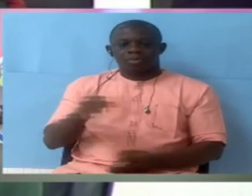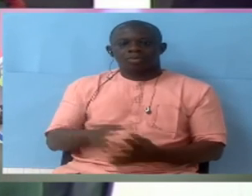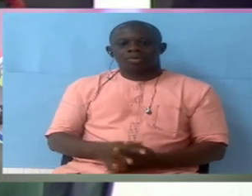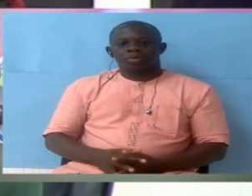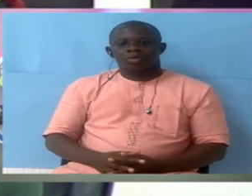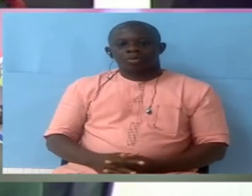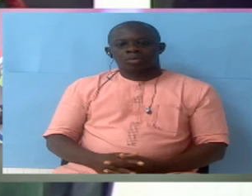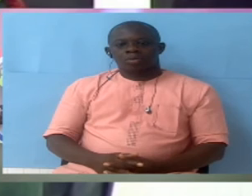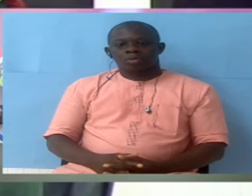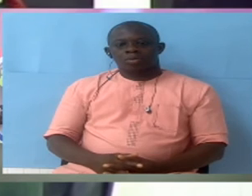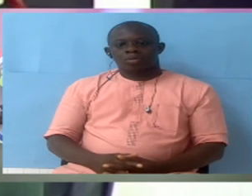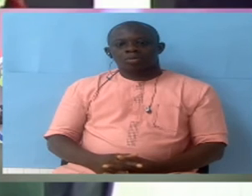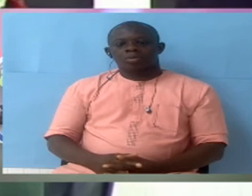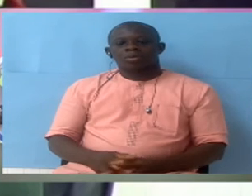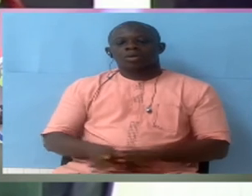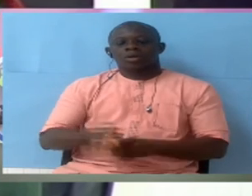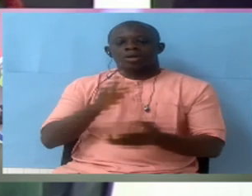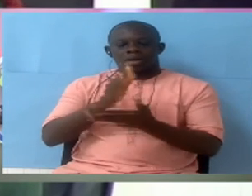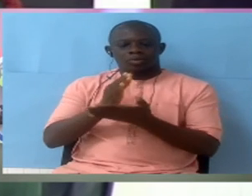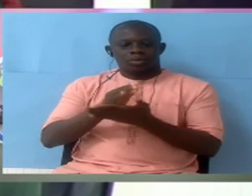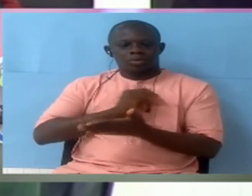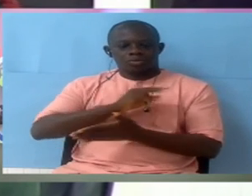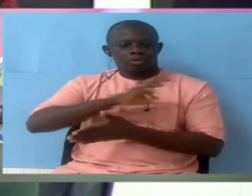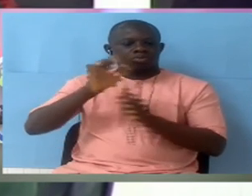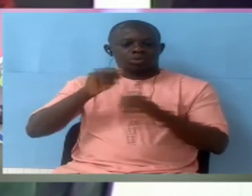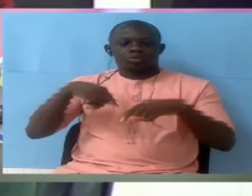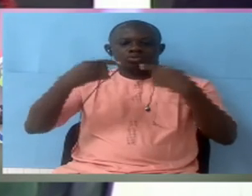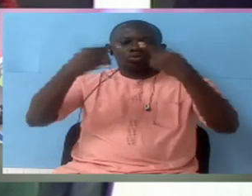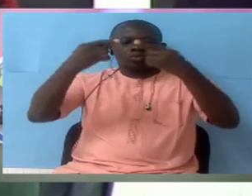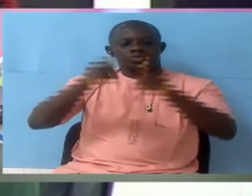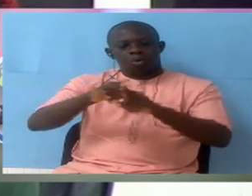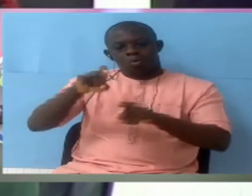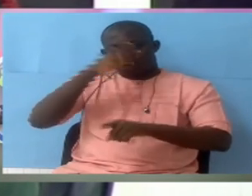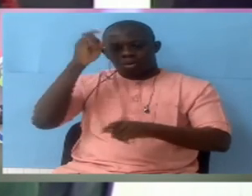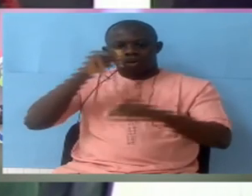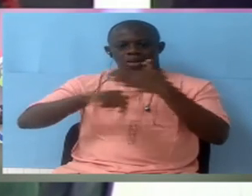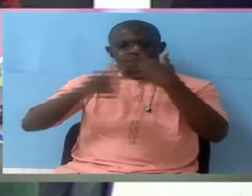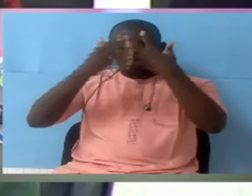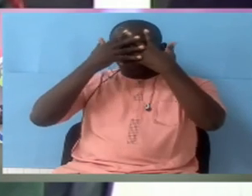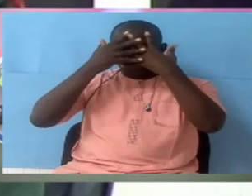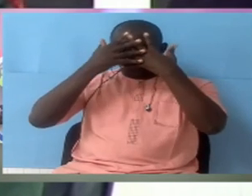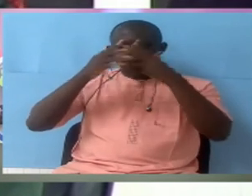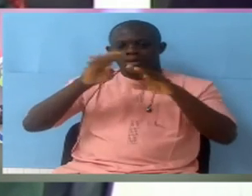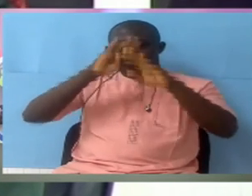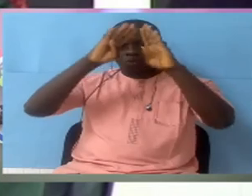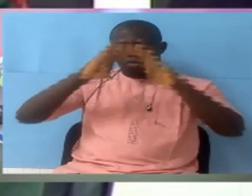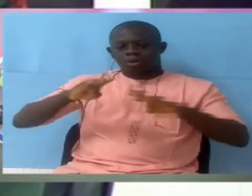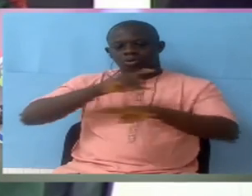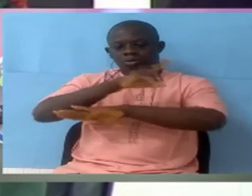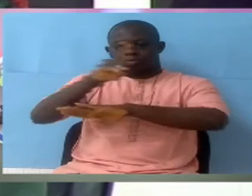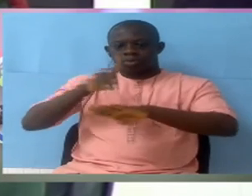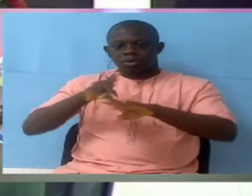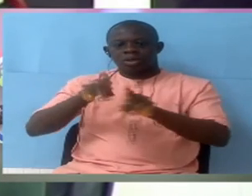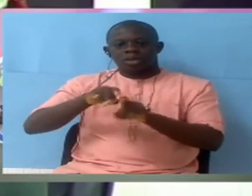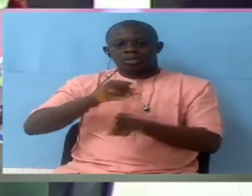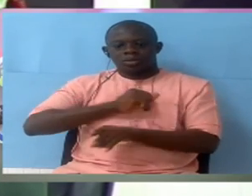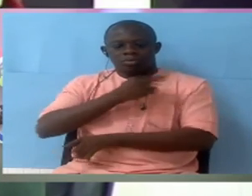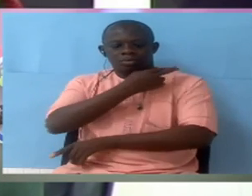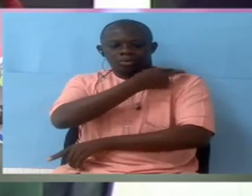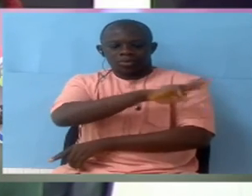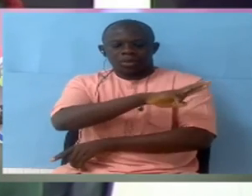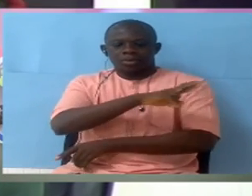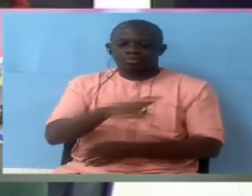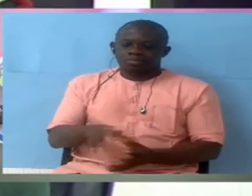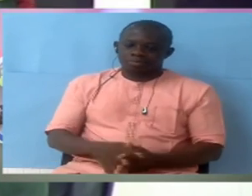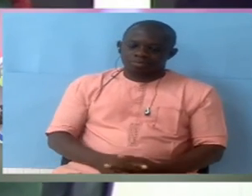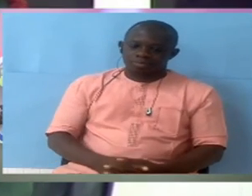even continue to serve in the prison service. Munu tona continue sax pour liggey ci kasso bi fofu. He then resigned. Ci la bayyi